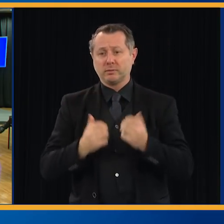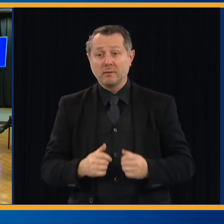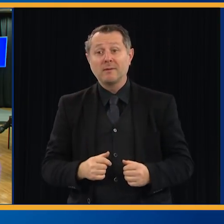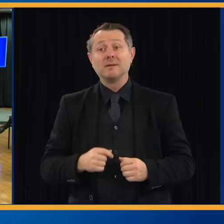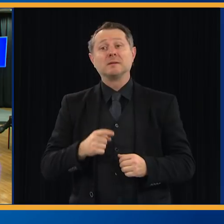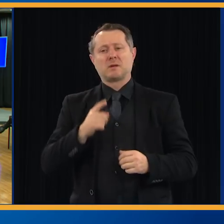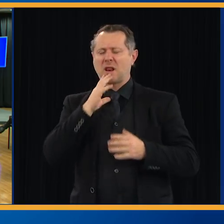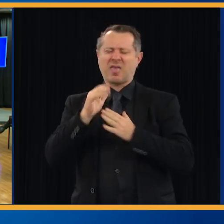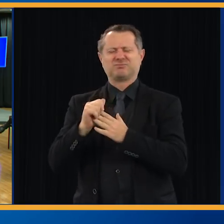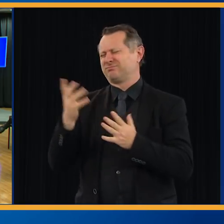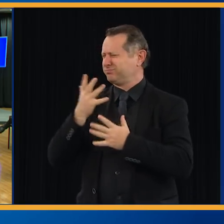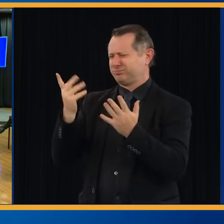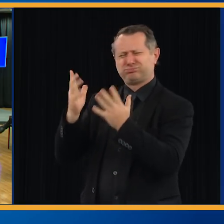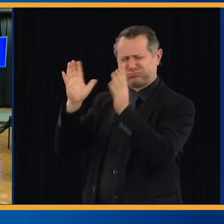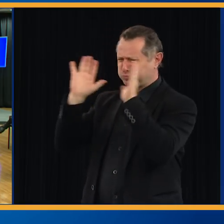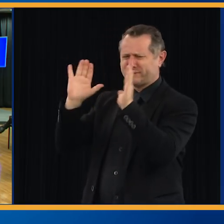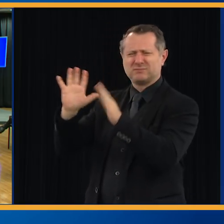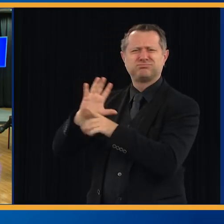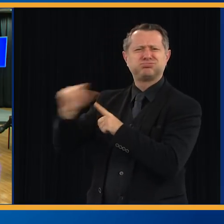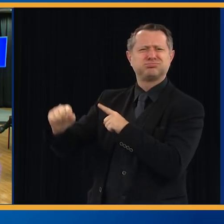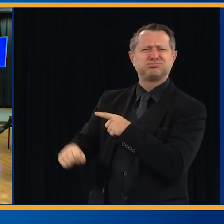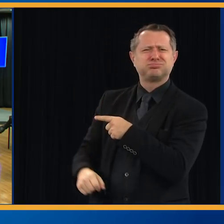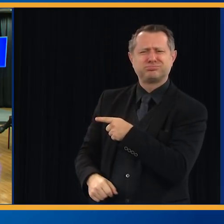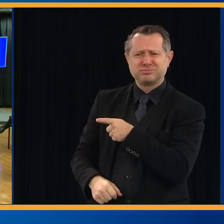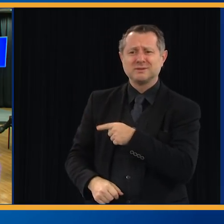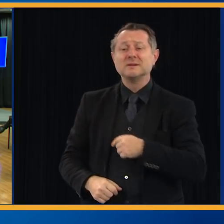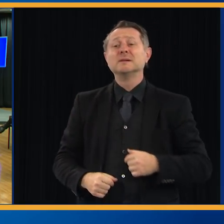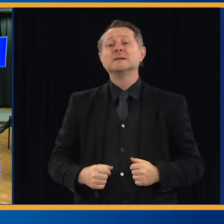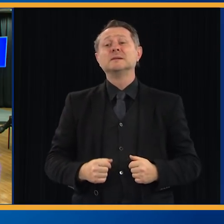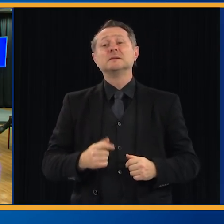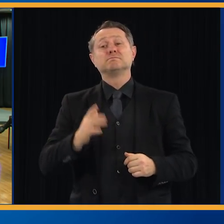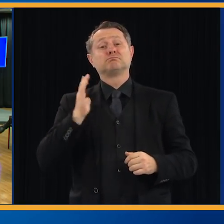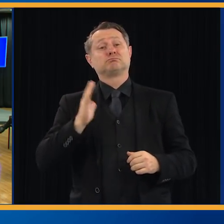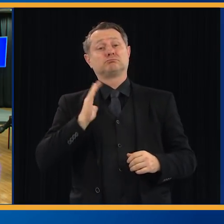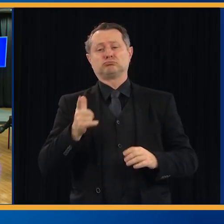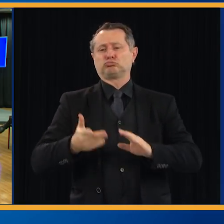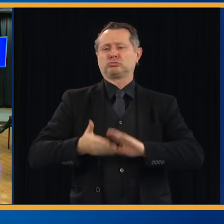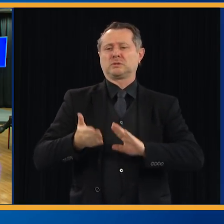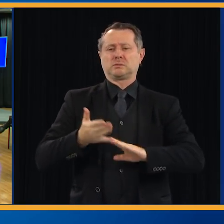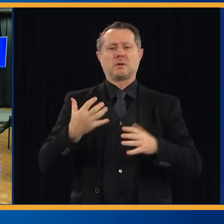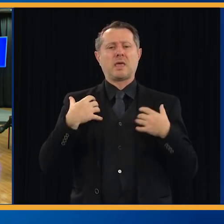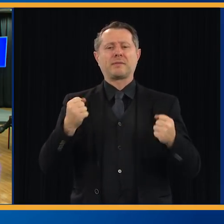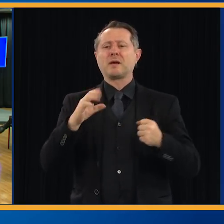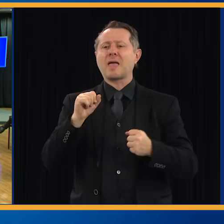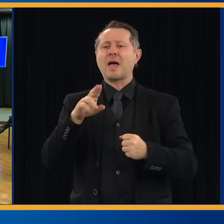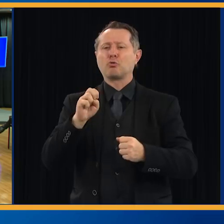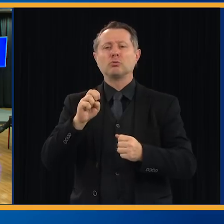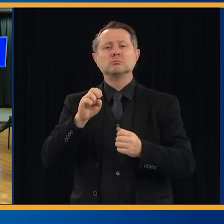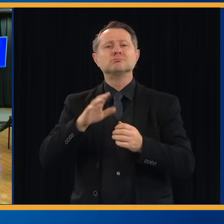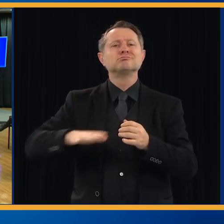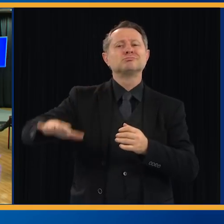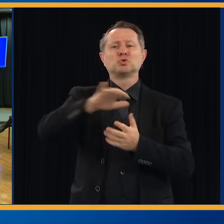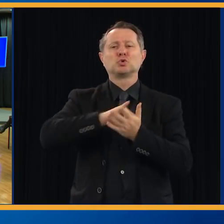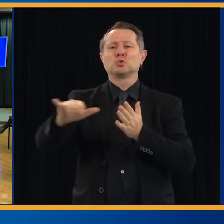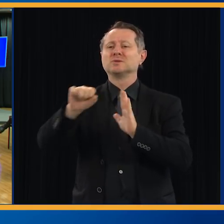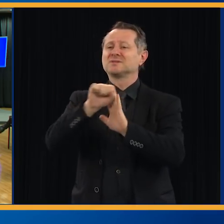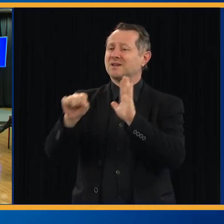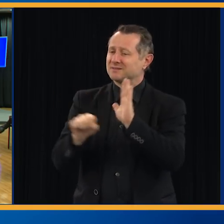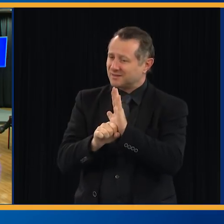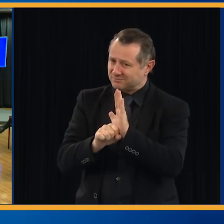Dowling. Michael Dowling ran healthcare for the state of New York, social services for the state of New York.